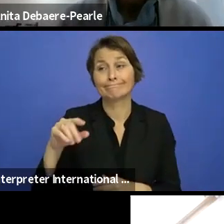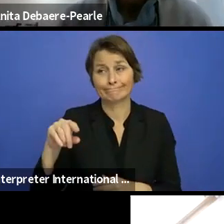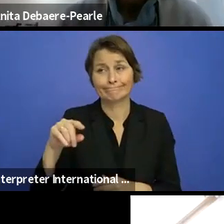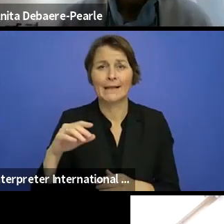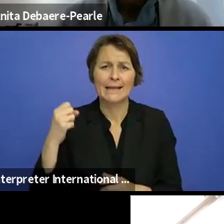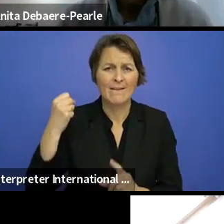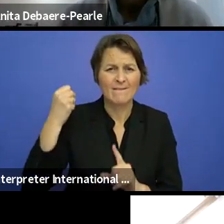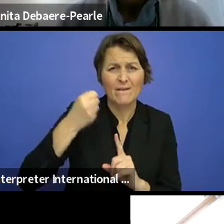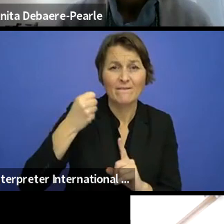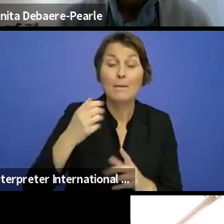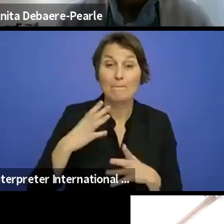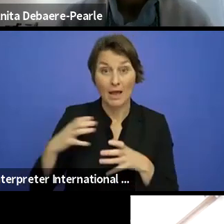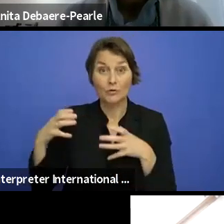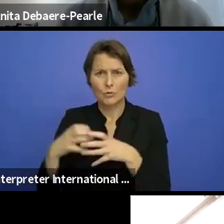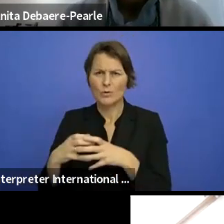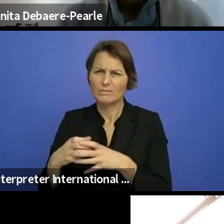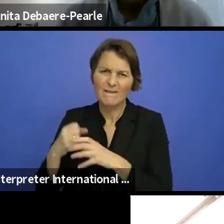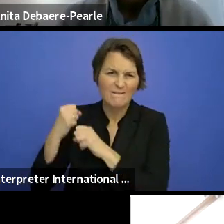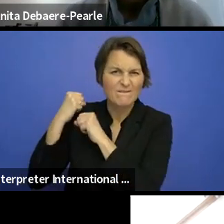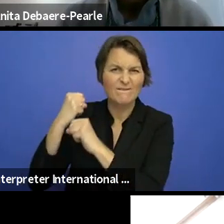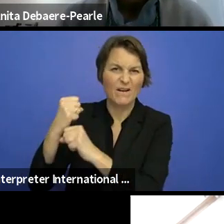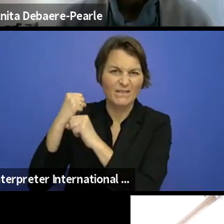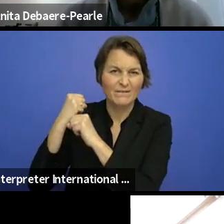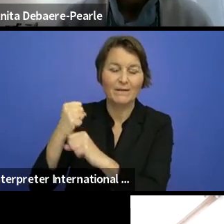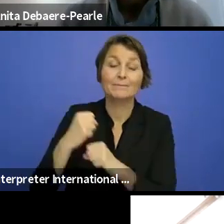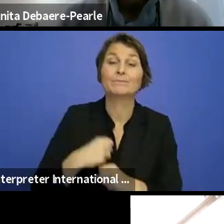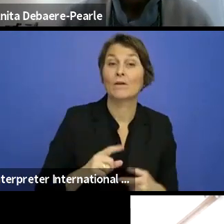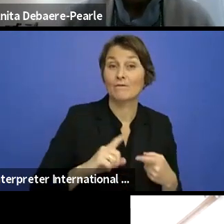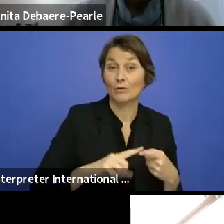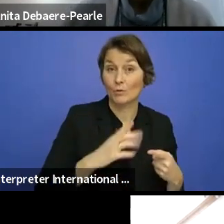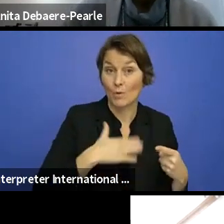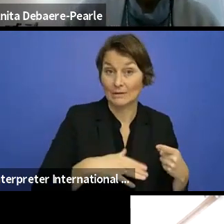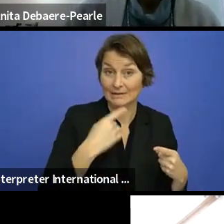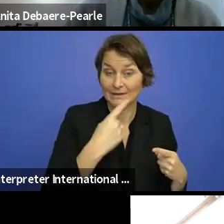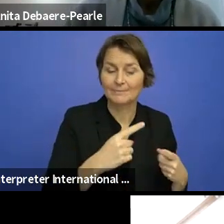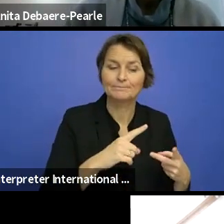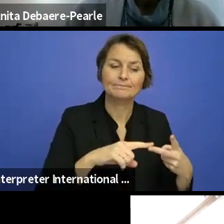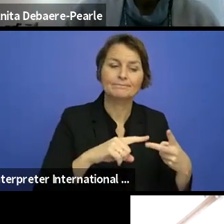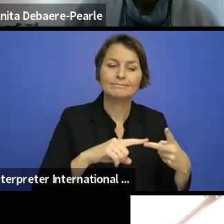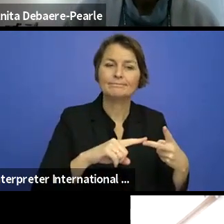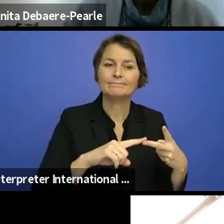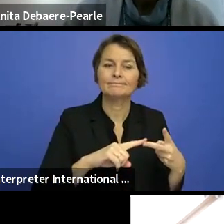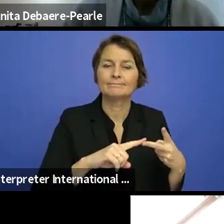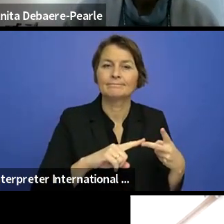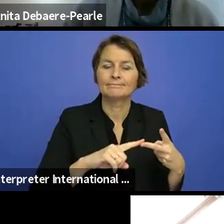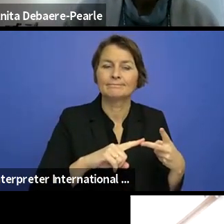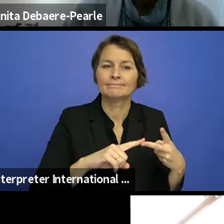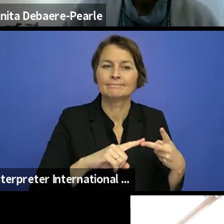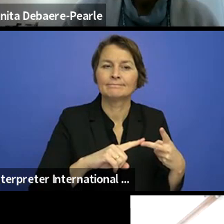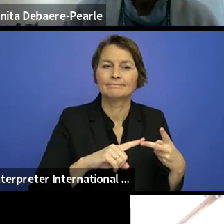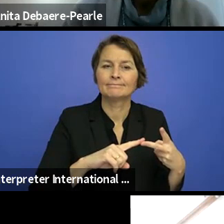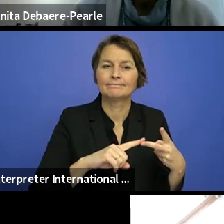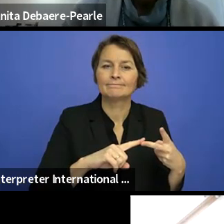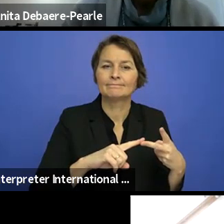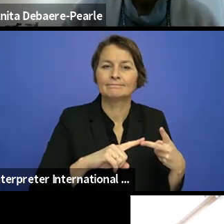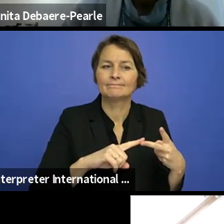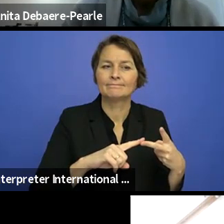my group is doing that. That's the first thing I wanted to say. The other one is that we can have as